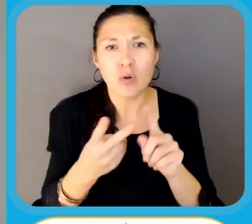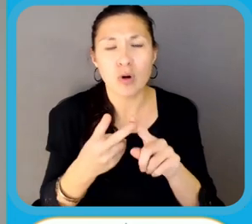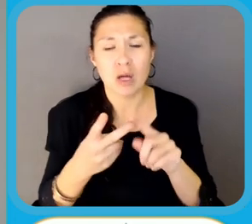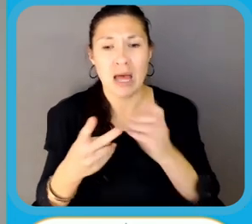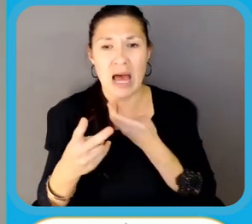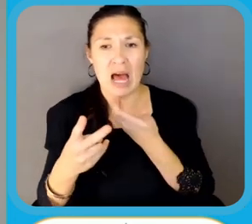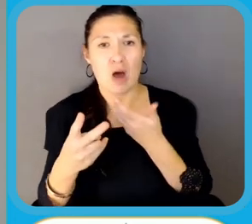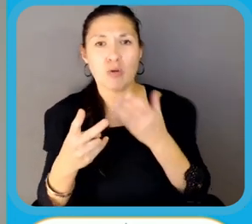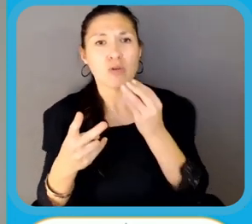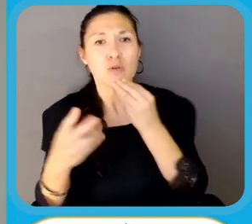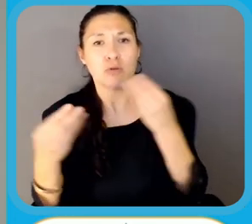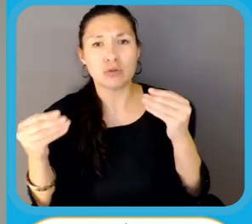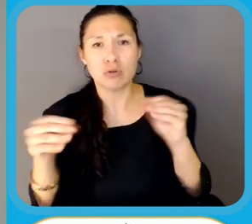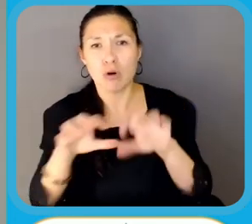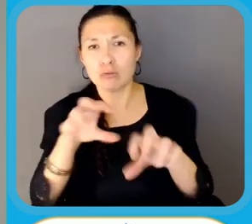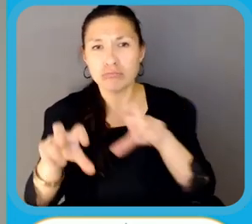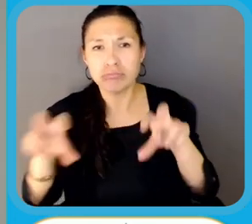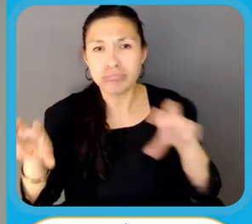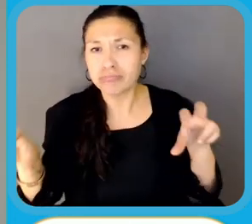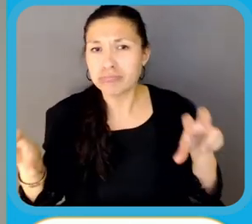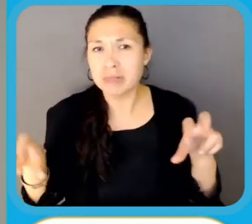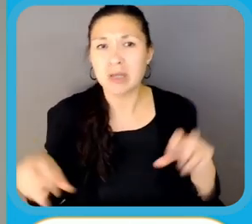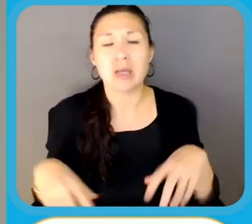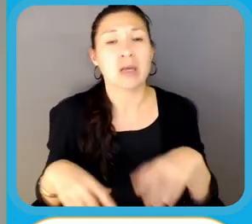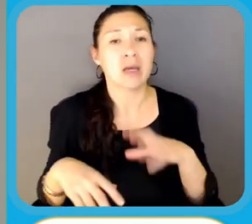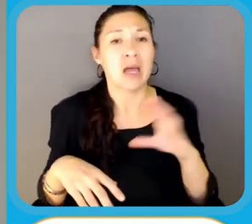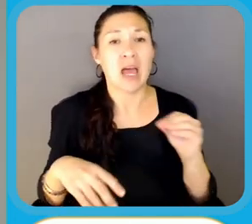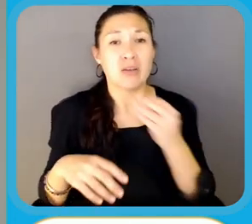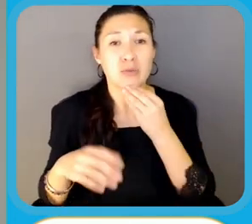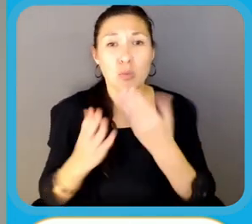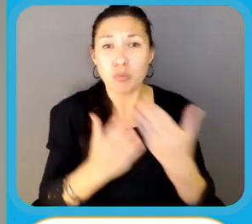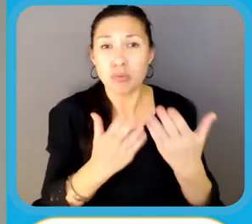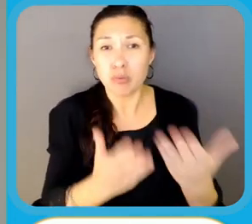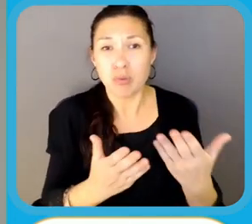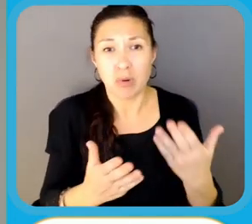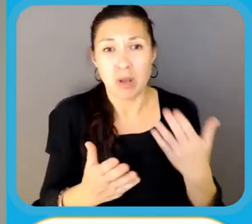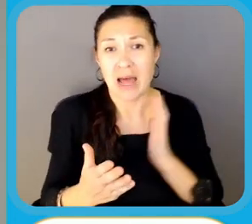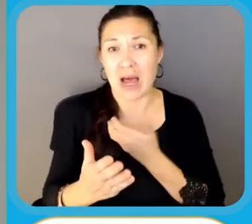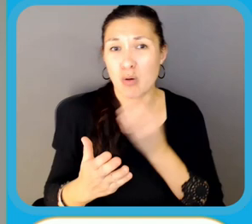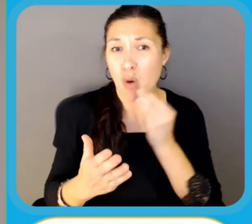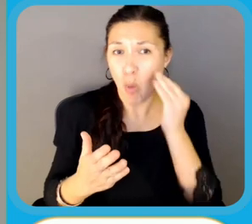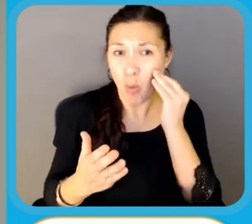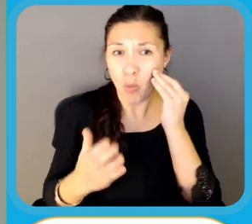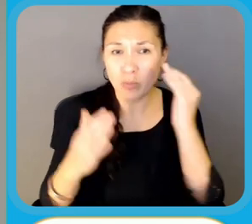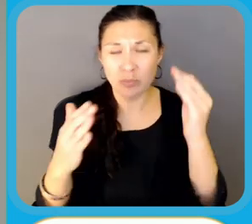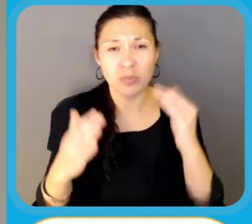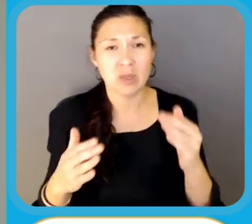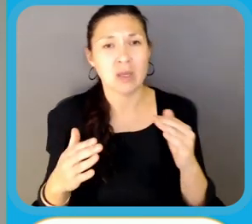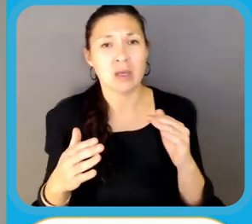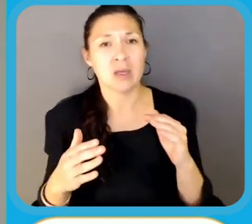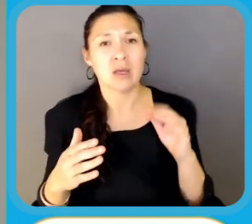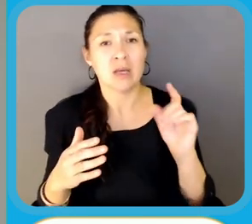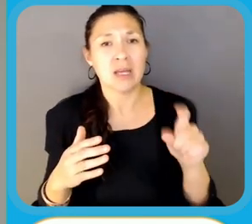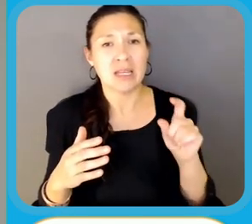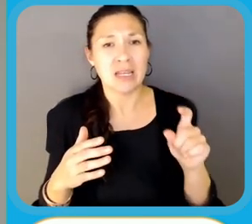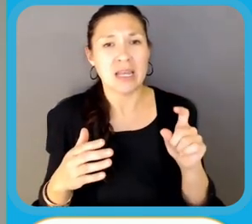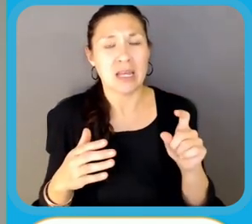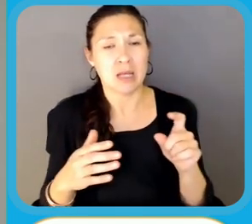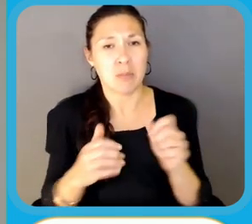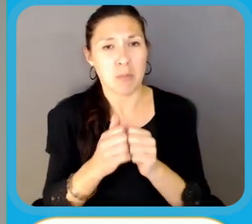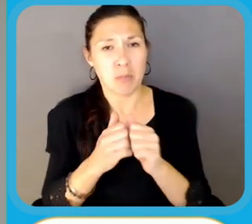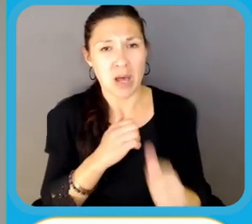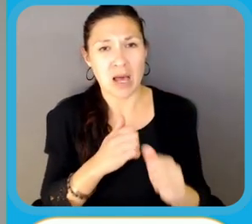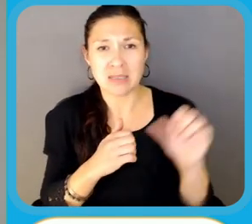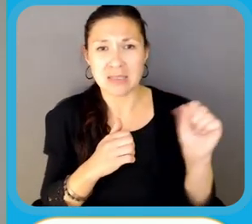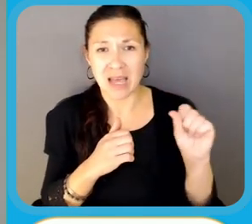deliver food to our doors. It means passing S1 so that we protect the right to vote and